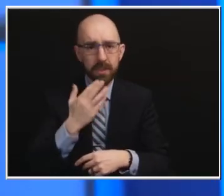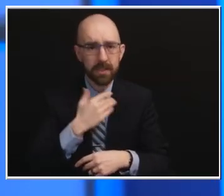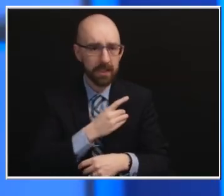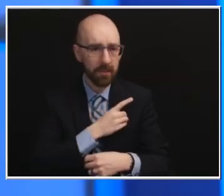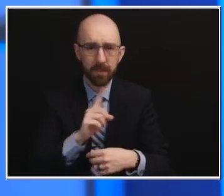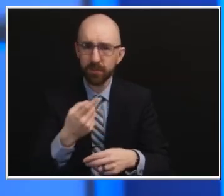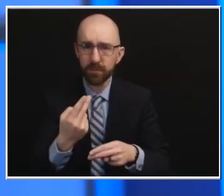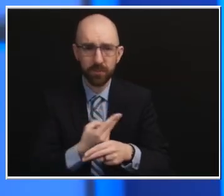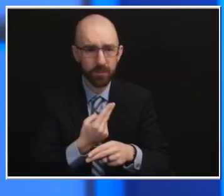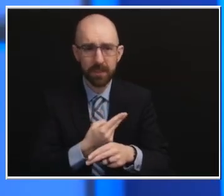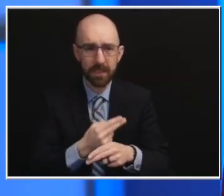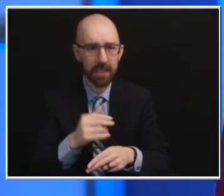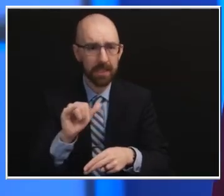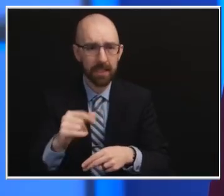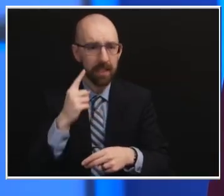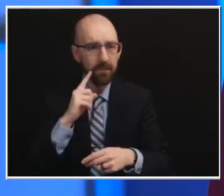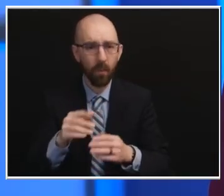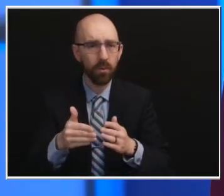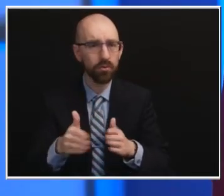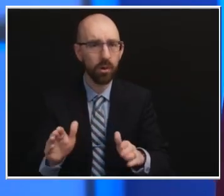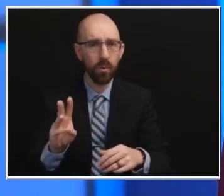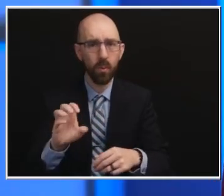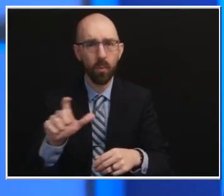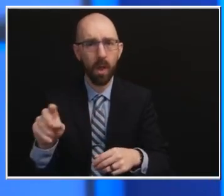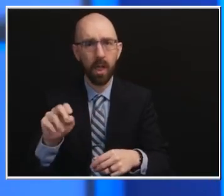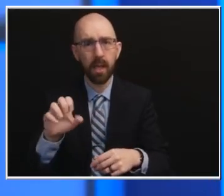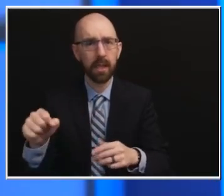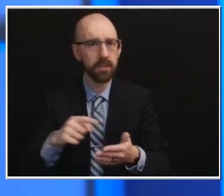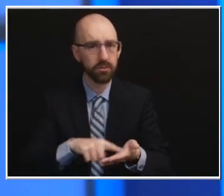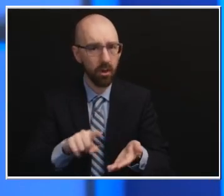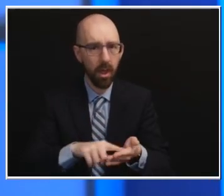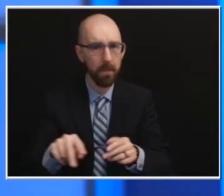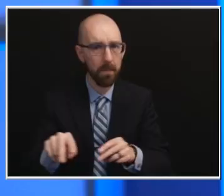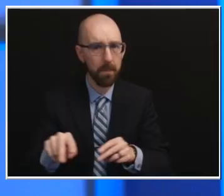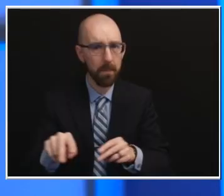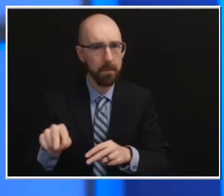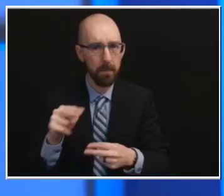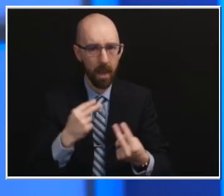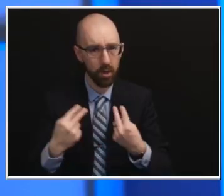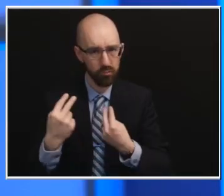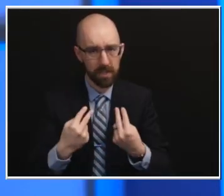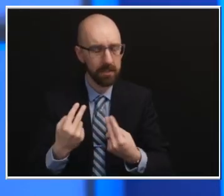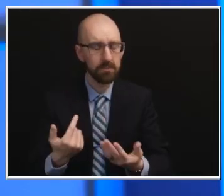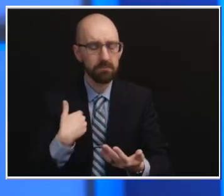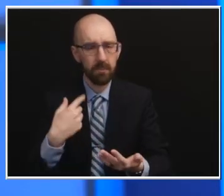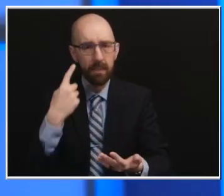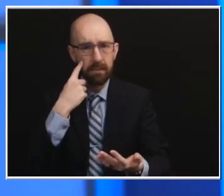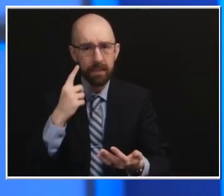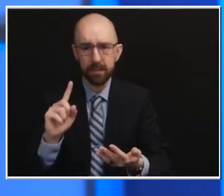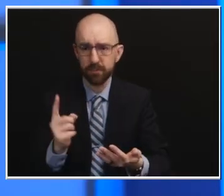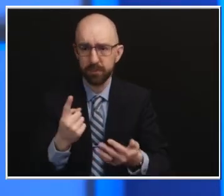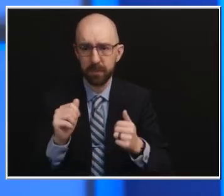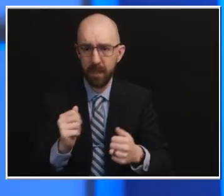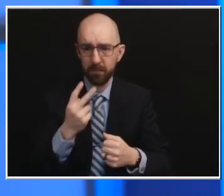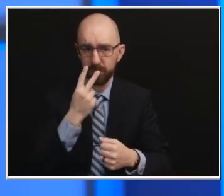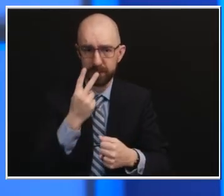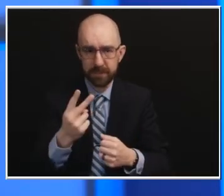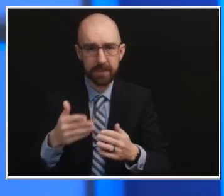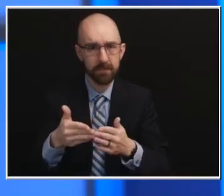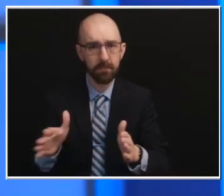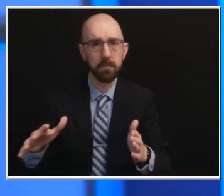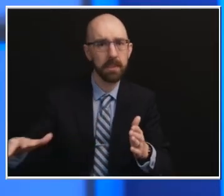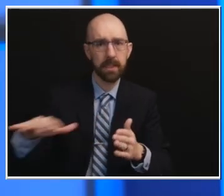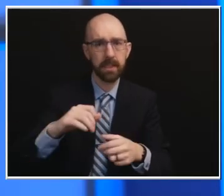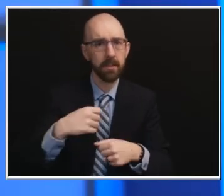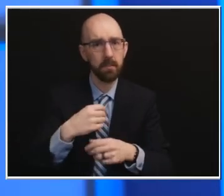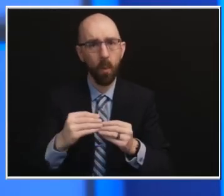these for just general wellness checkups and monitoring? So I think just being able to see it in public makes it more visible, makes people